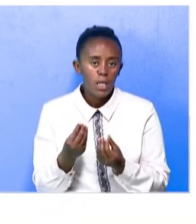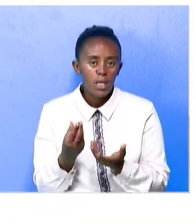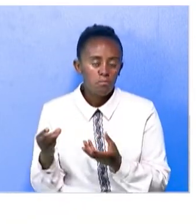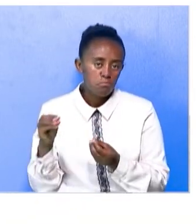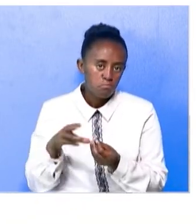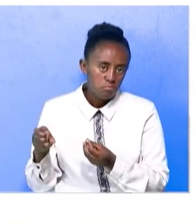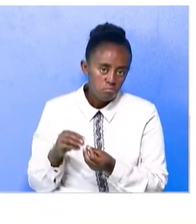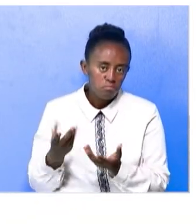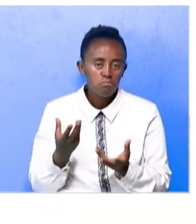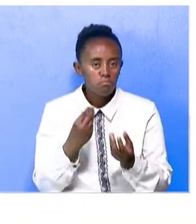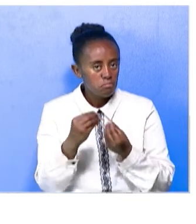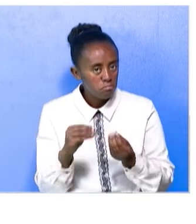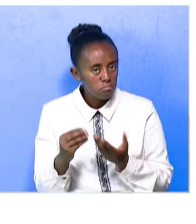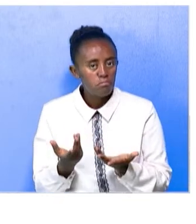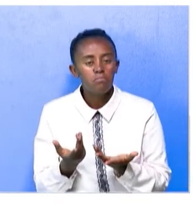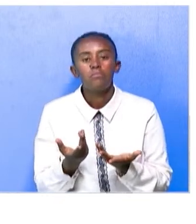While she was shopping,